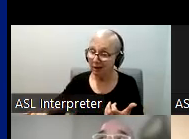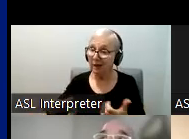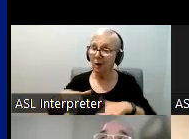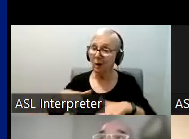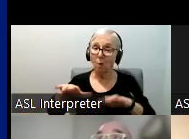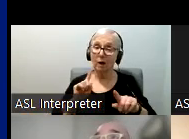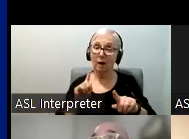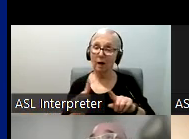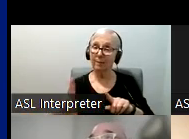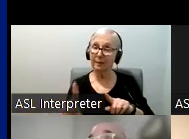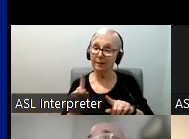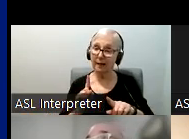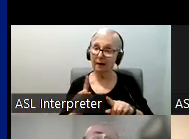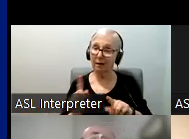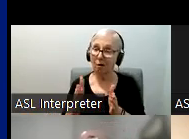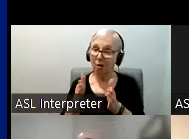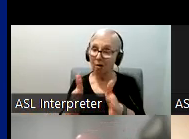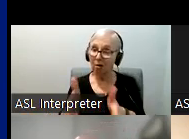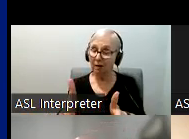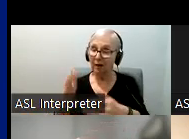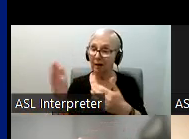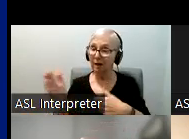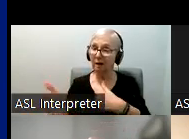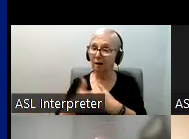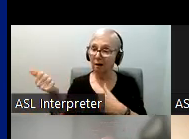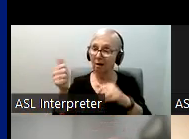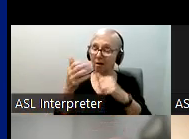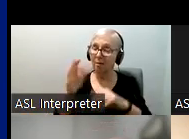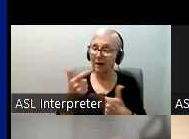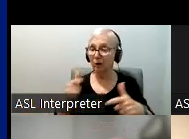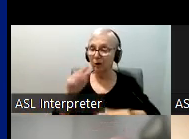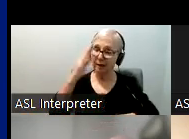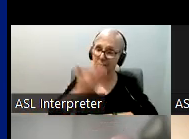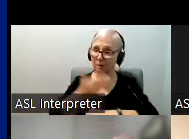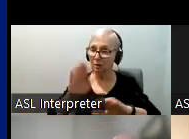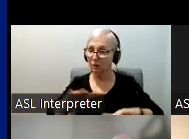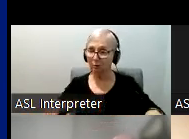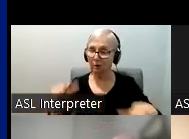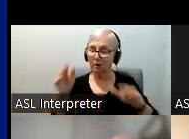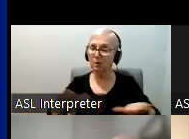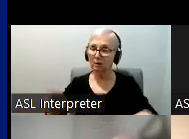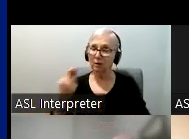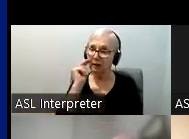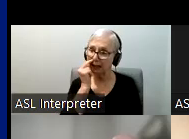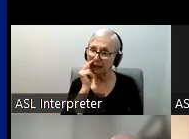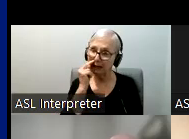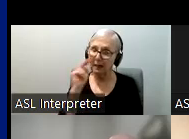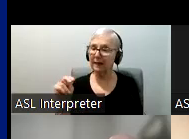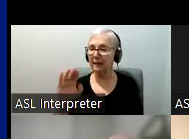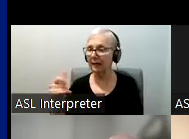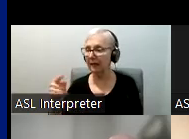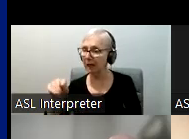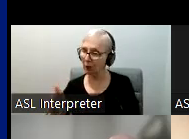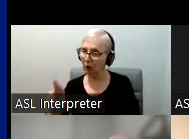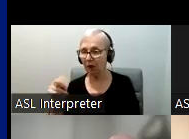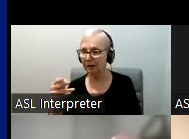the hallways of our schools and call my grandchildren and children nigger. Oh, nigger, nigger, nigger. I